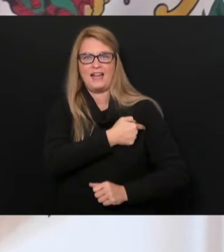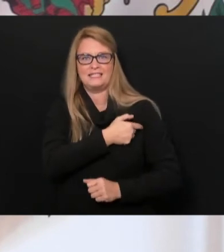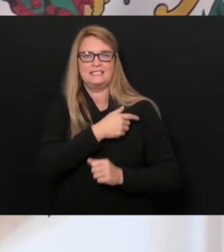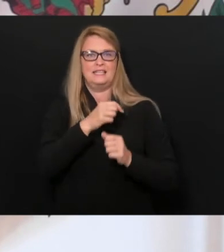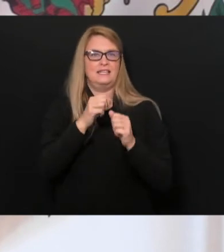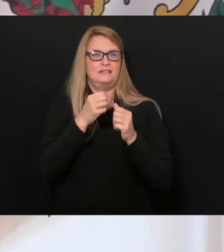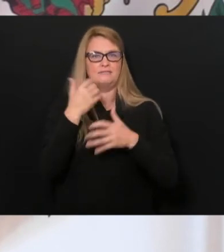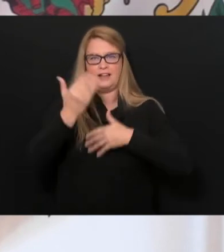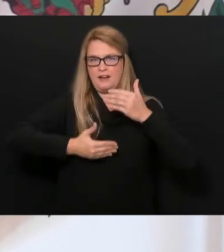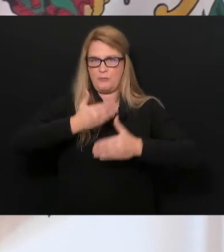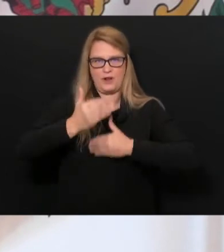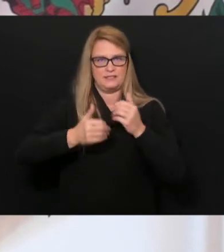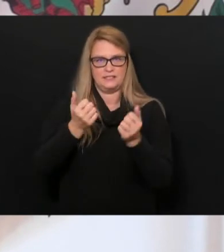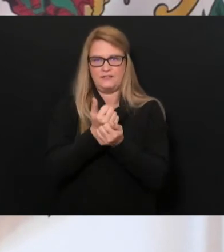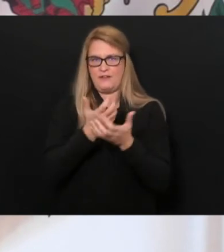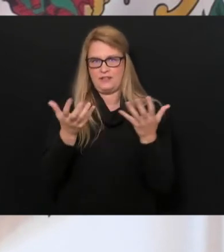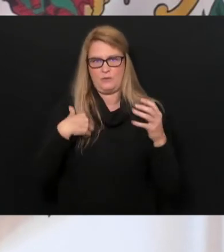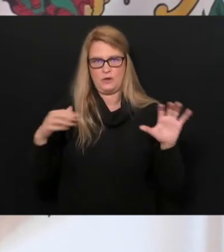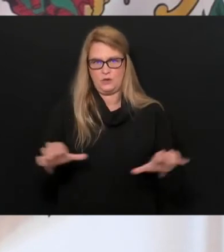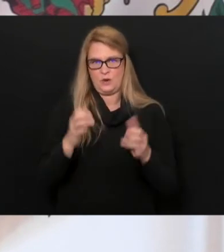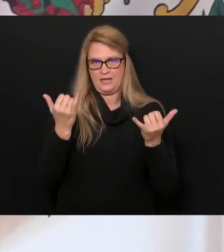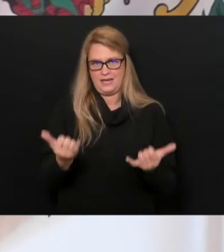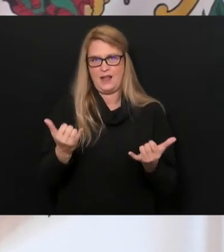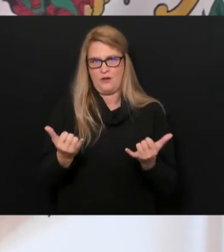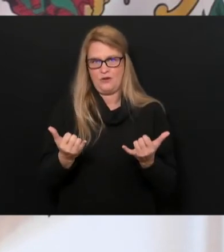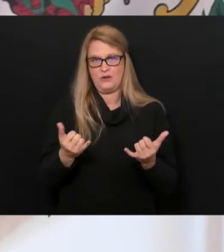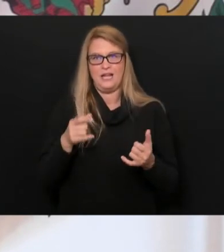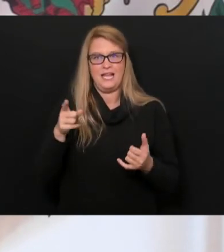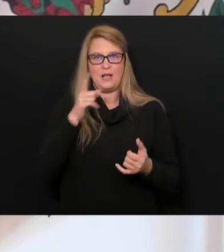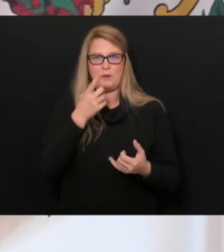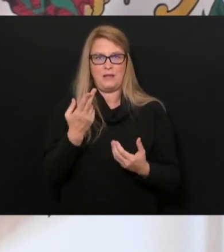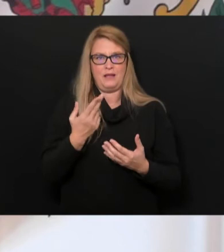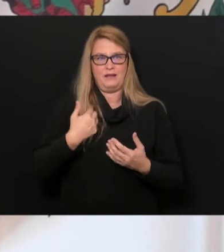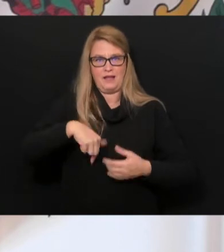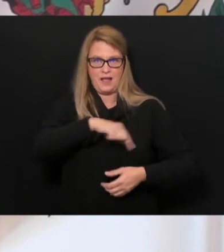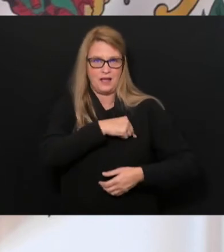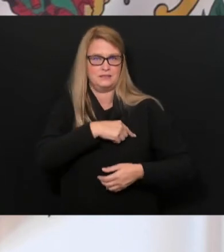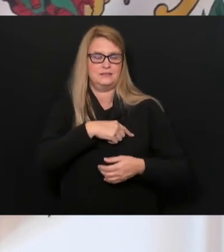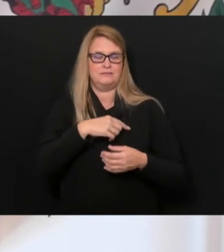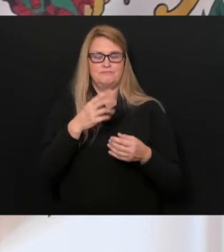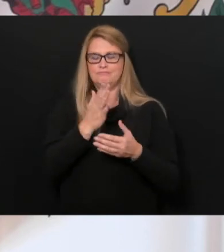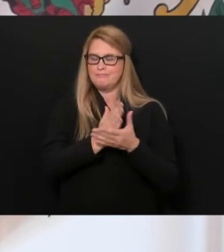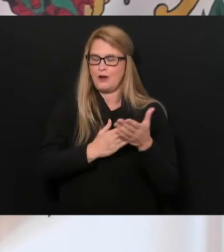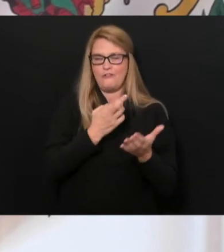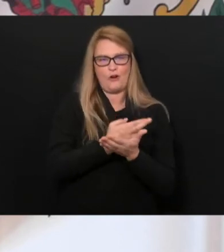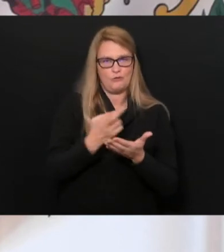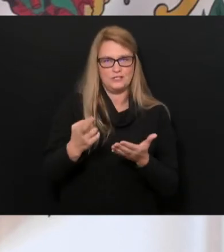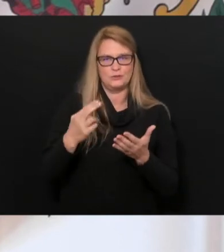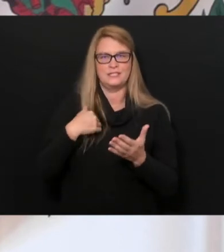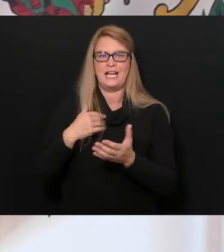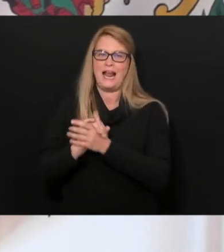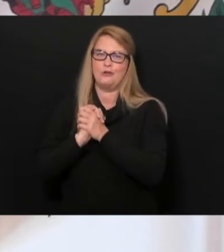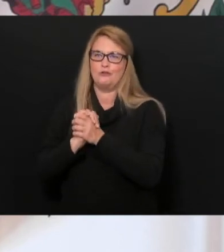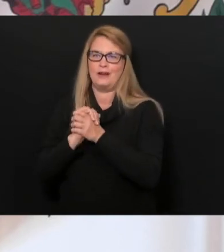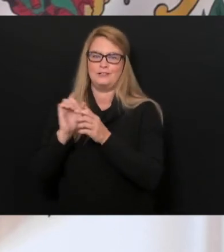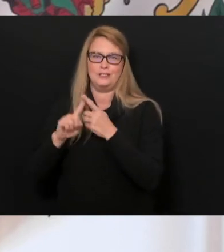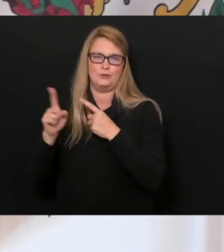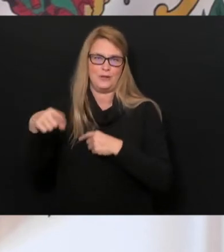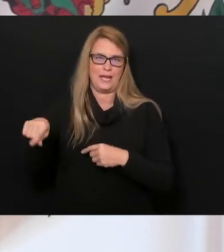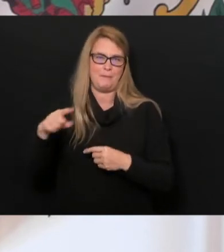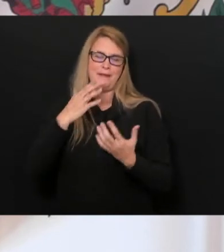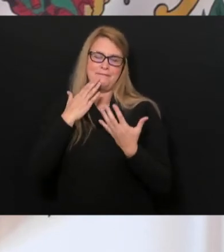stuff, all the work we're doing here. He's going to hang right with us and be a resource like nobody's business. And I congratulate him and thank him more than